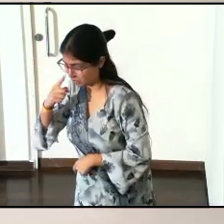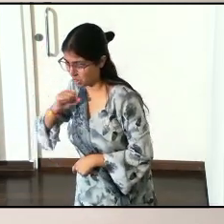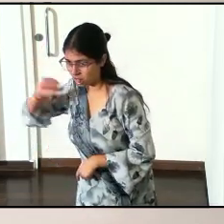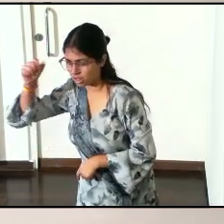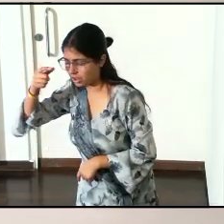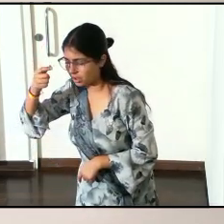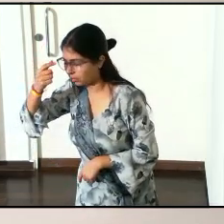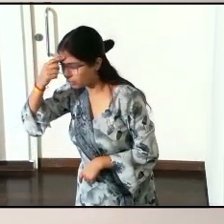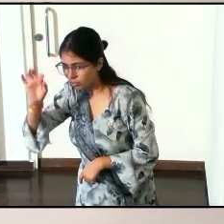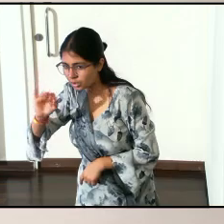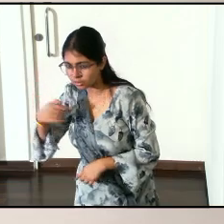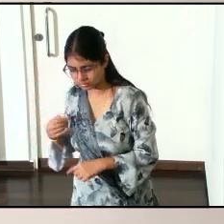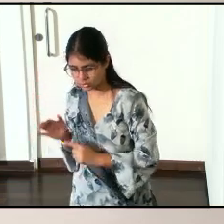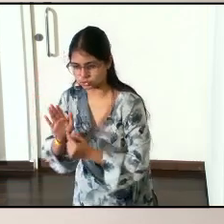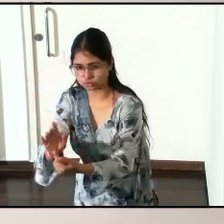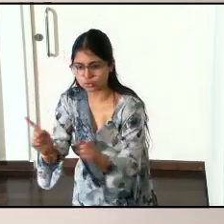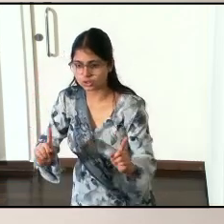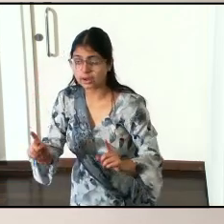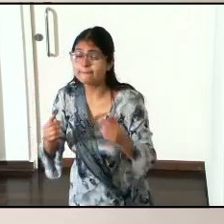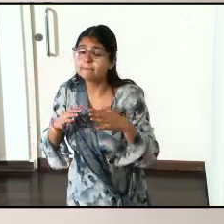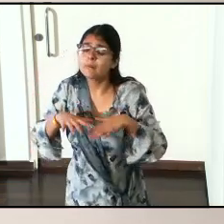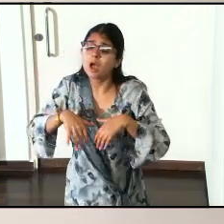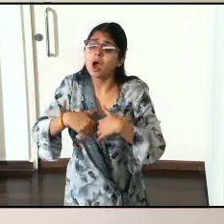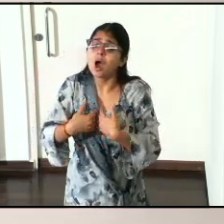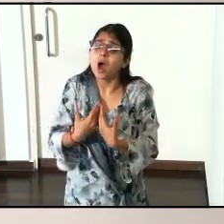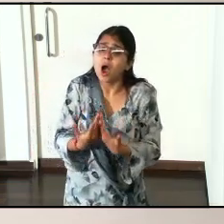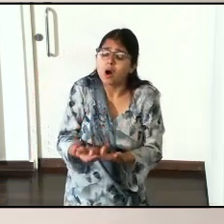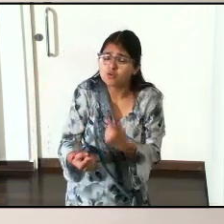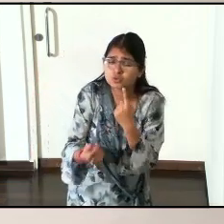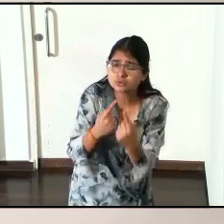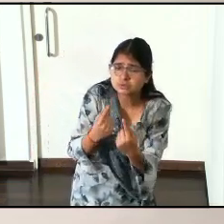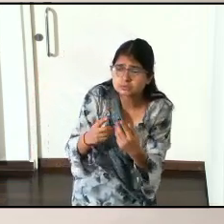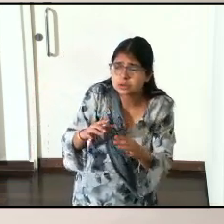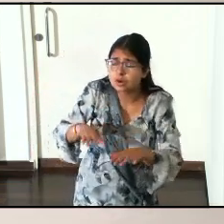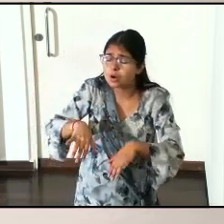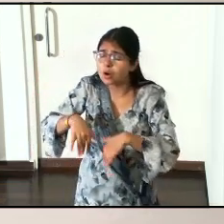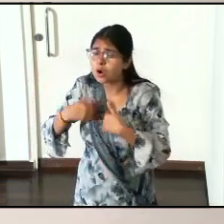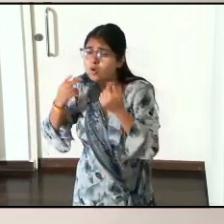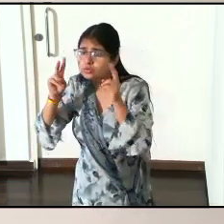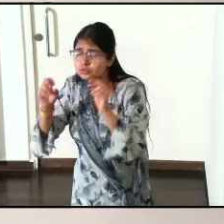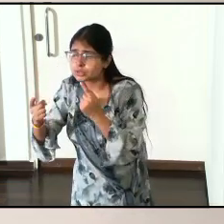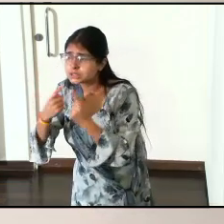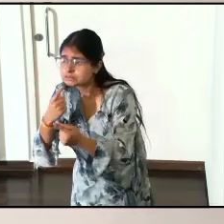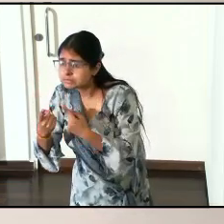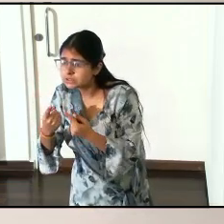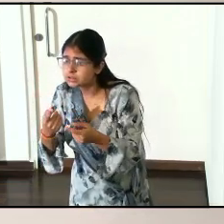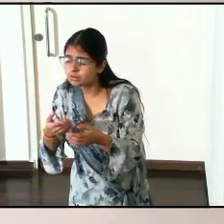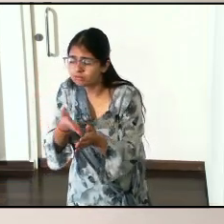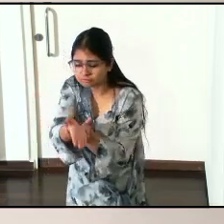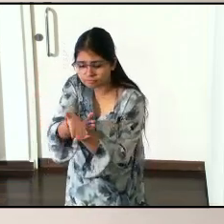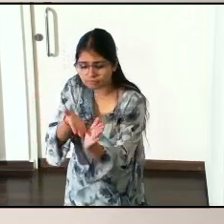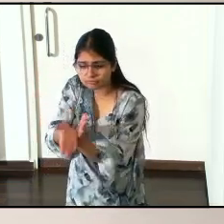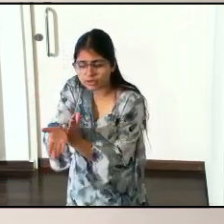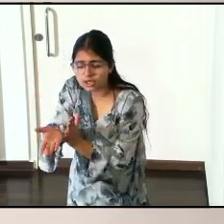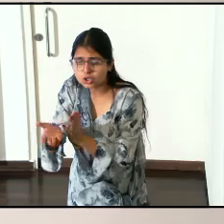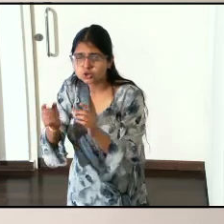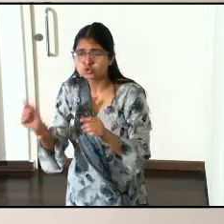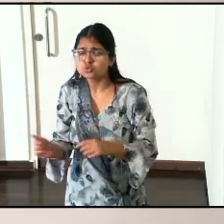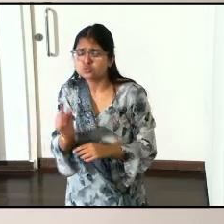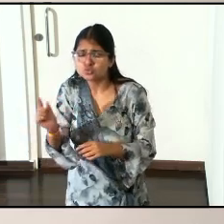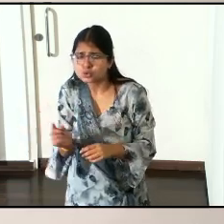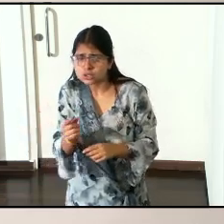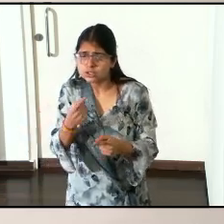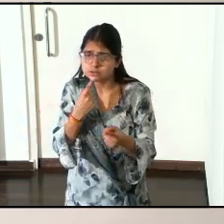be raised, but how you speak, to whom you speak, what kinds of formats you might want